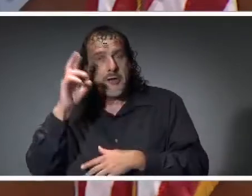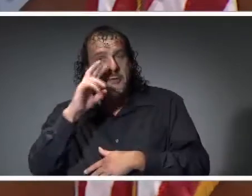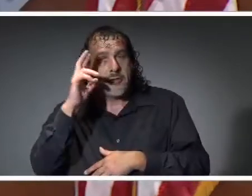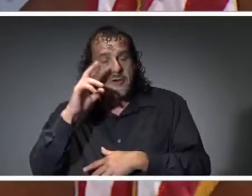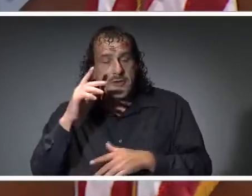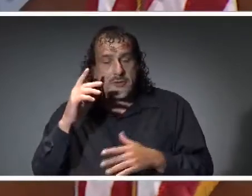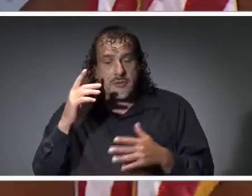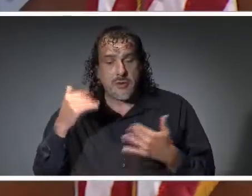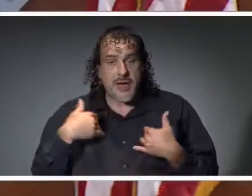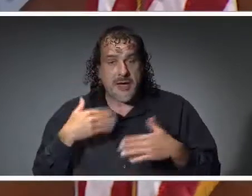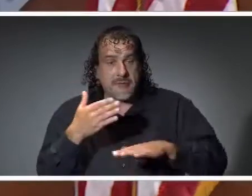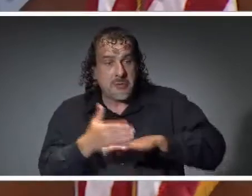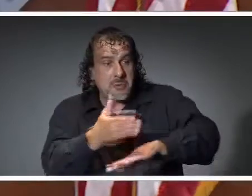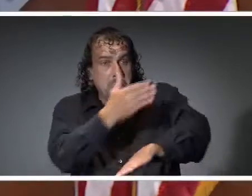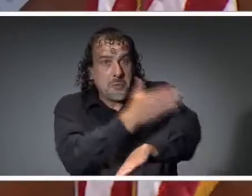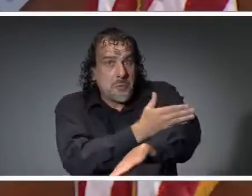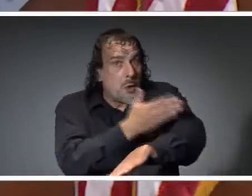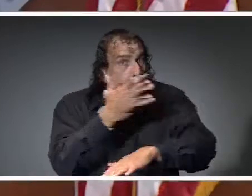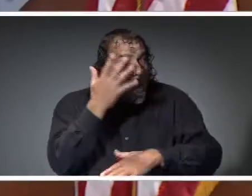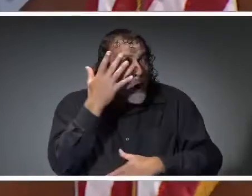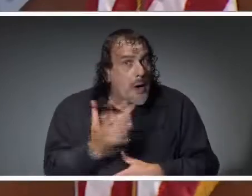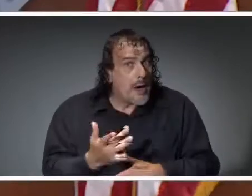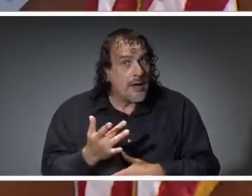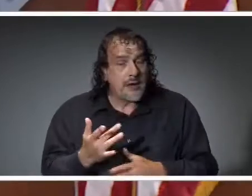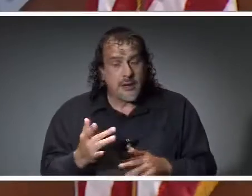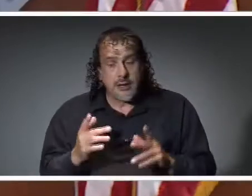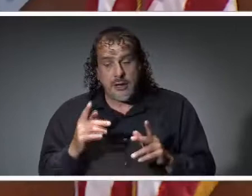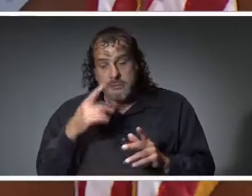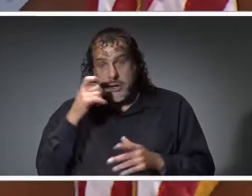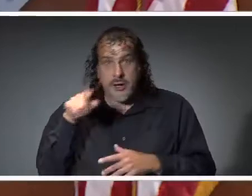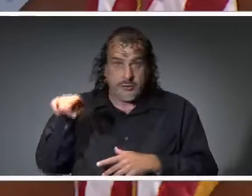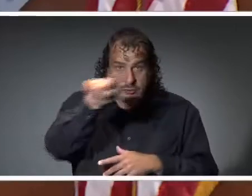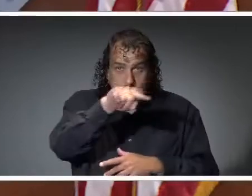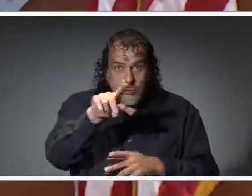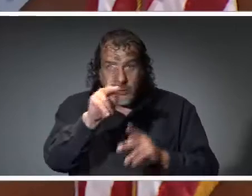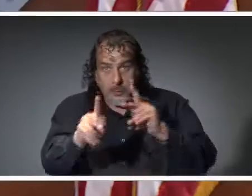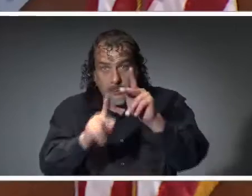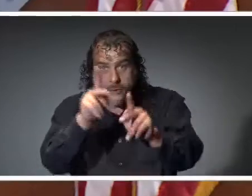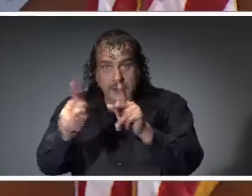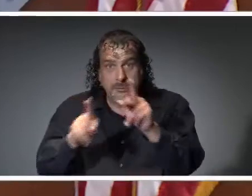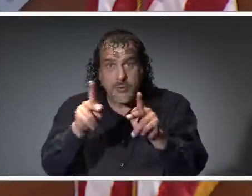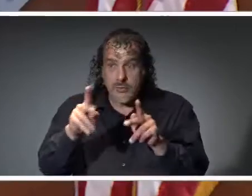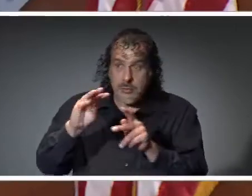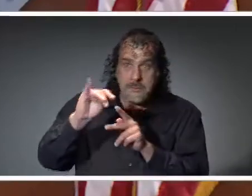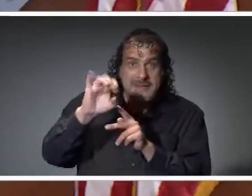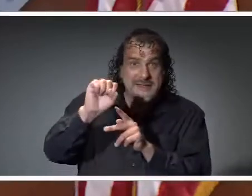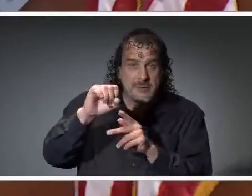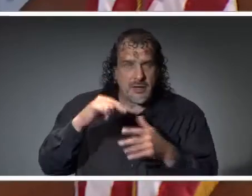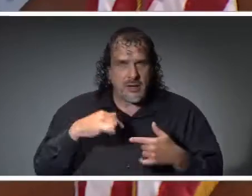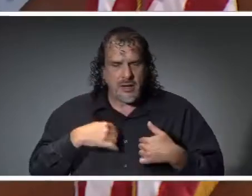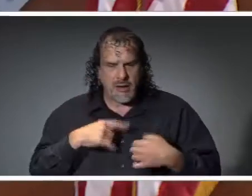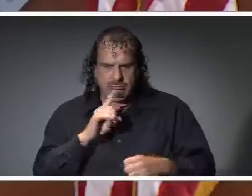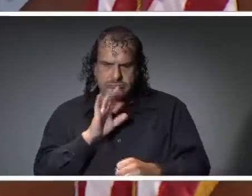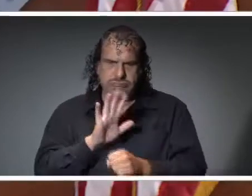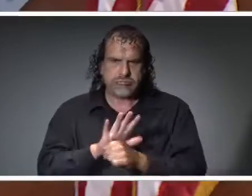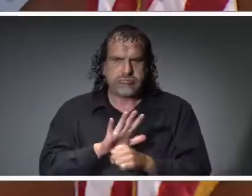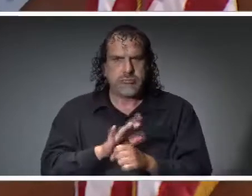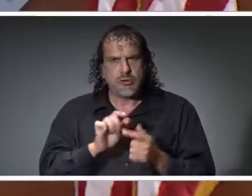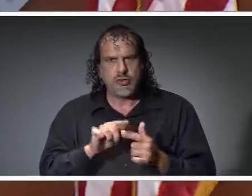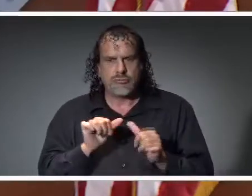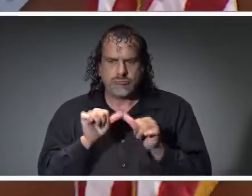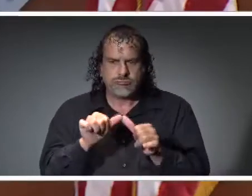significant progress is because of the fact that you, the people of Mississippi, have stayed committed to doing the little